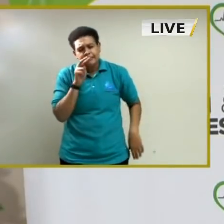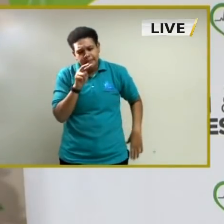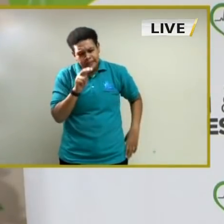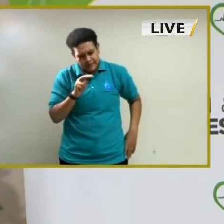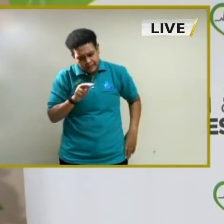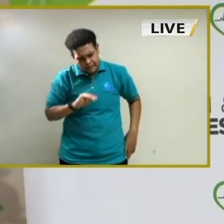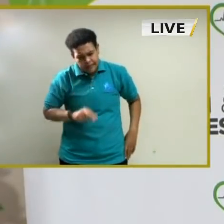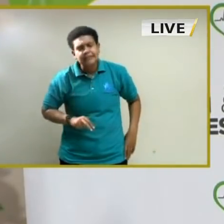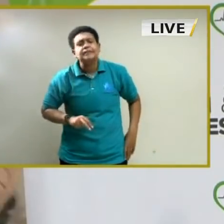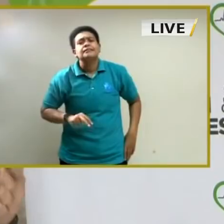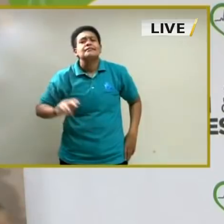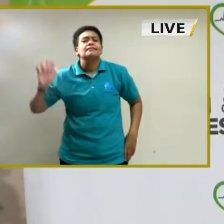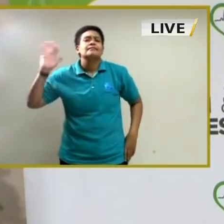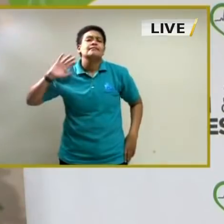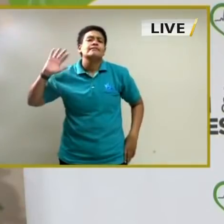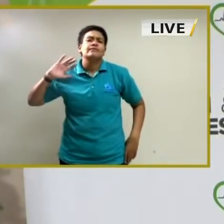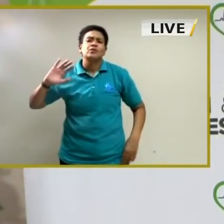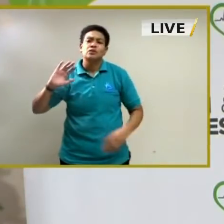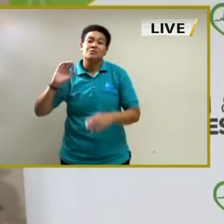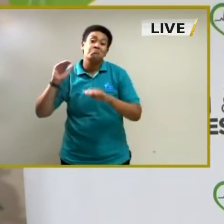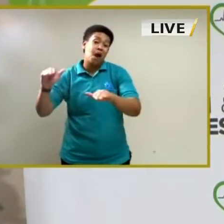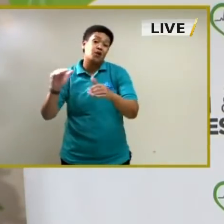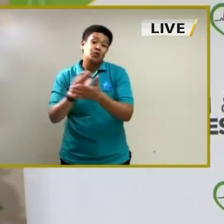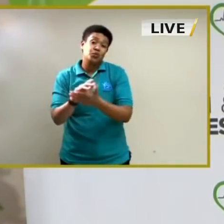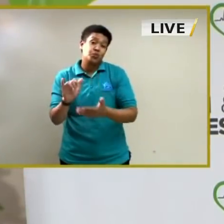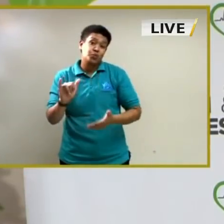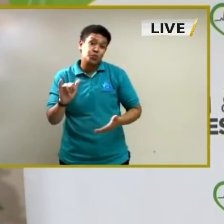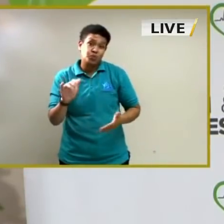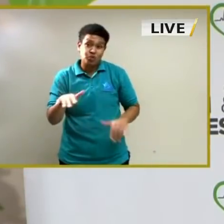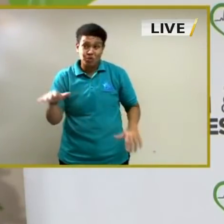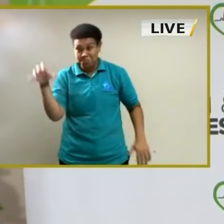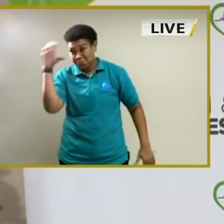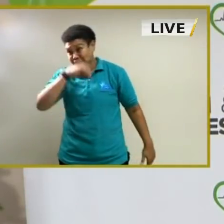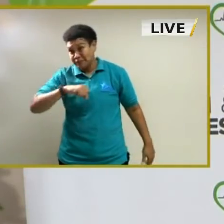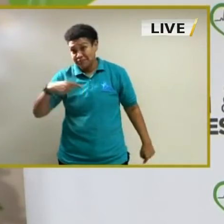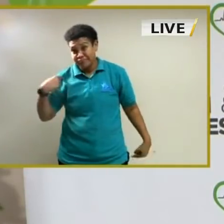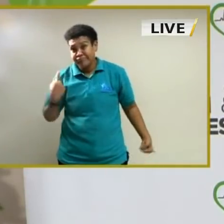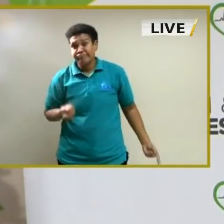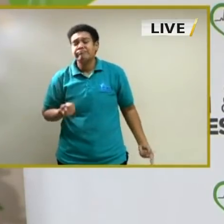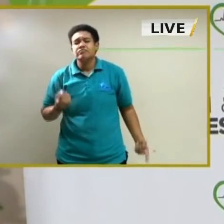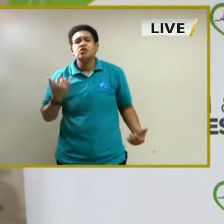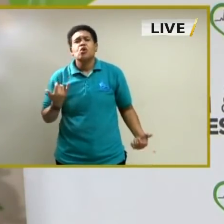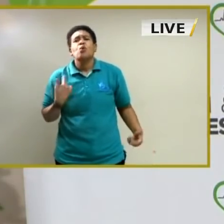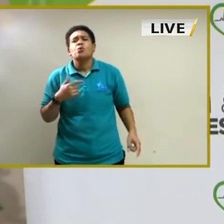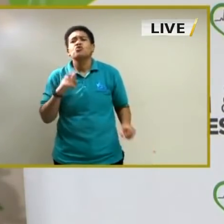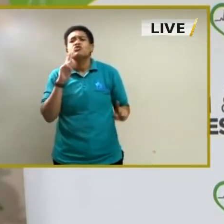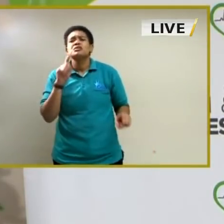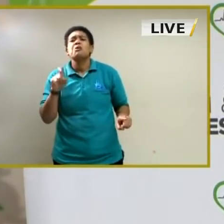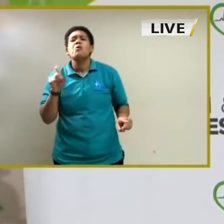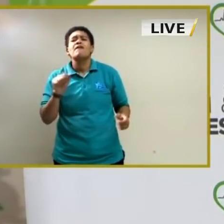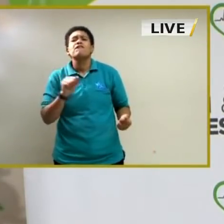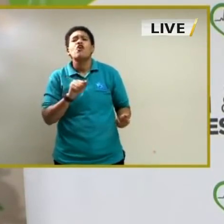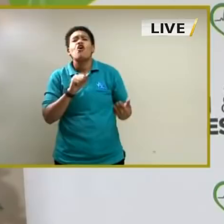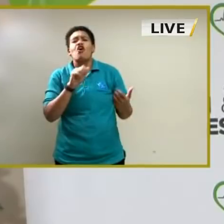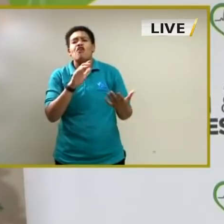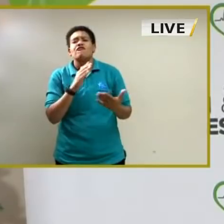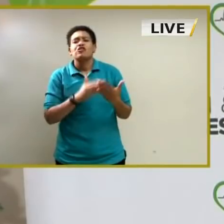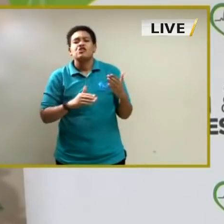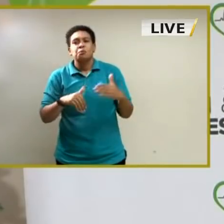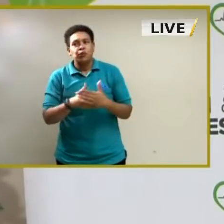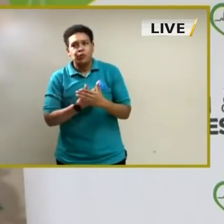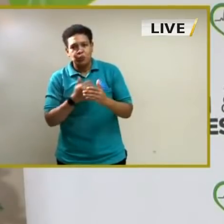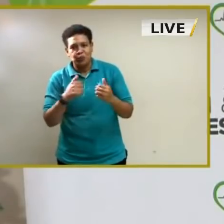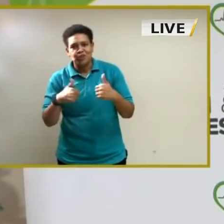case, back to school being a big one also. Now that we have responded, we have to now confront some new